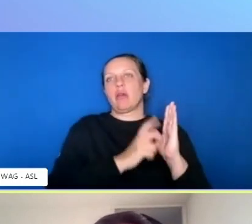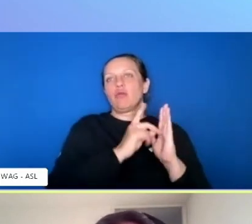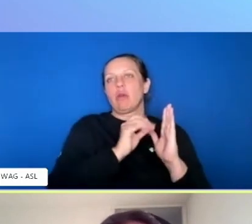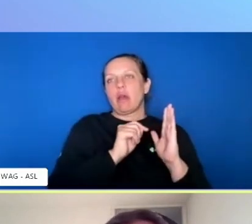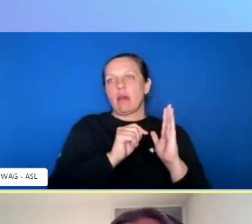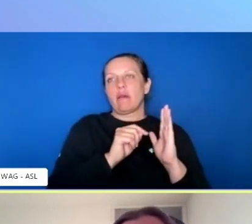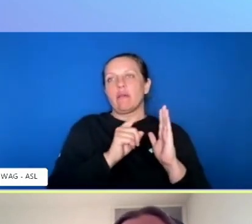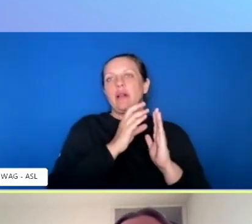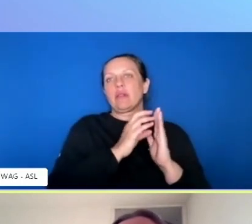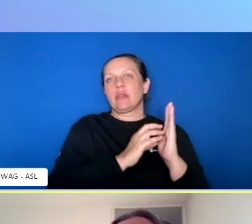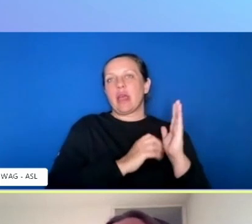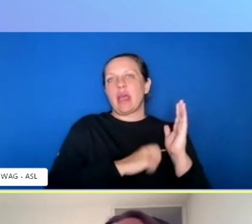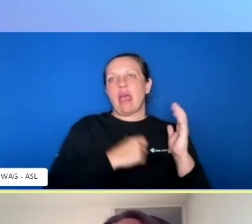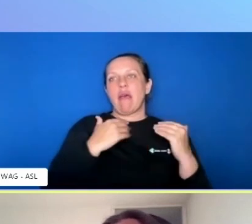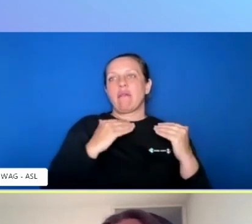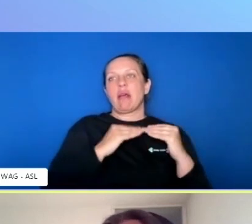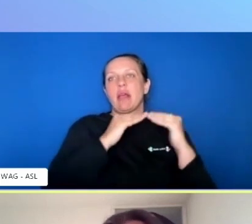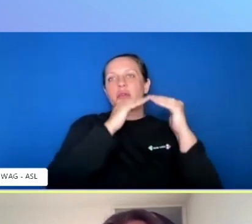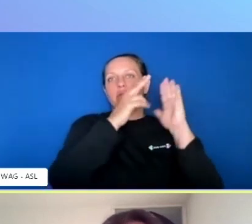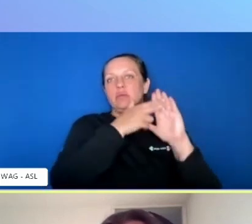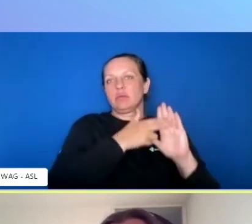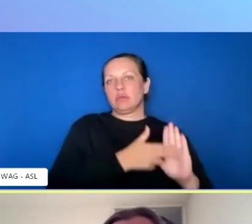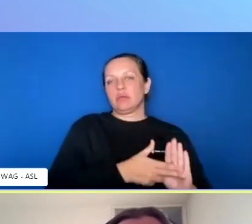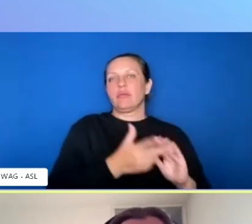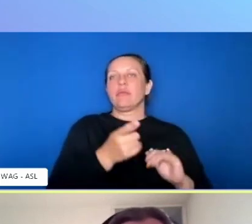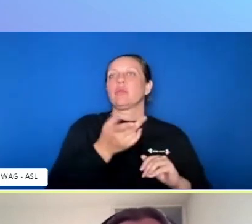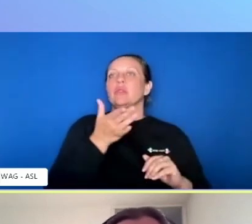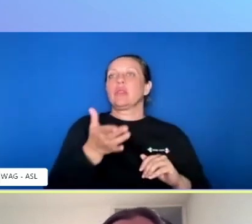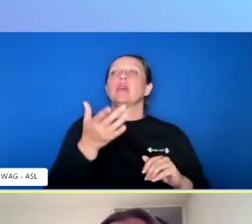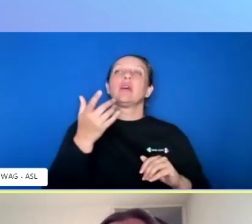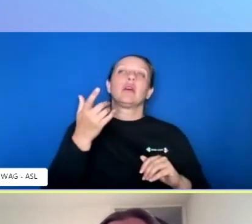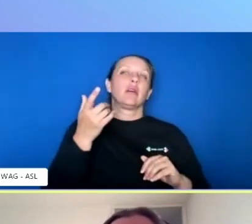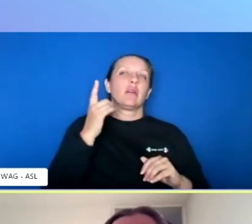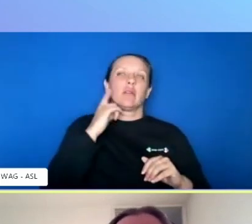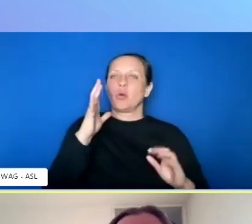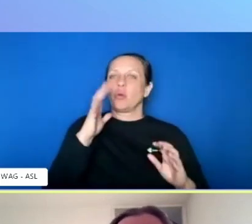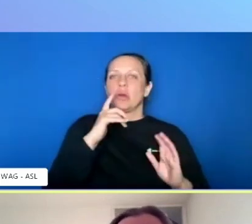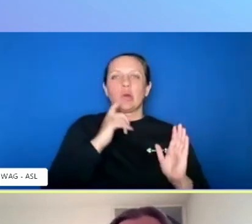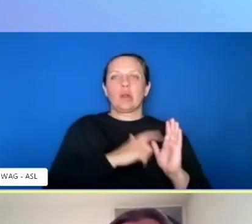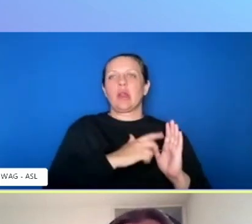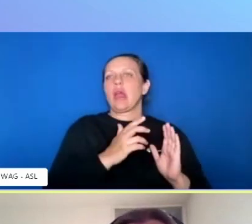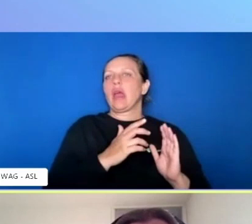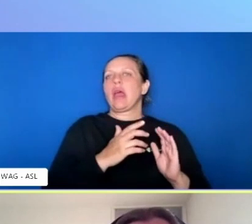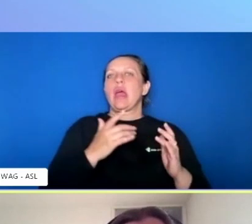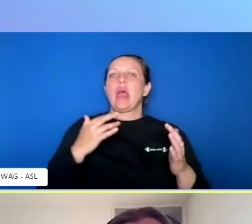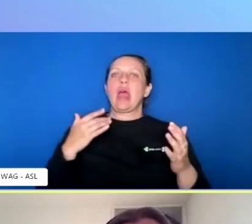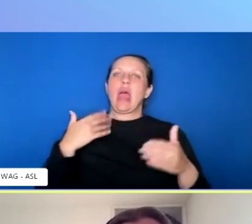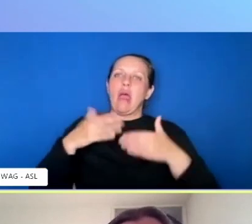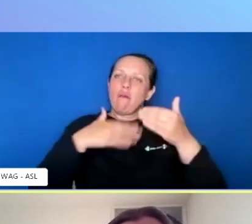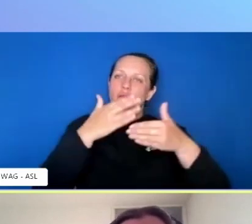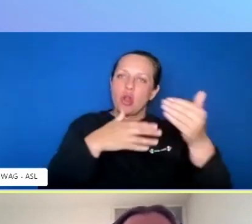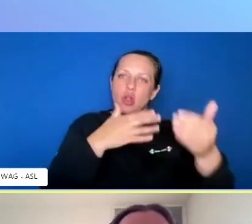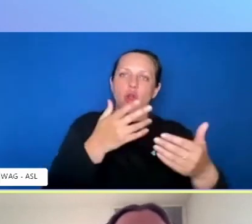have status levels. These levels are there solely to indicate how far along the W3C